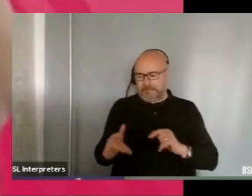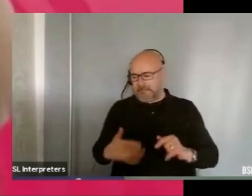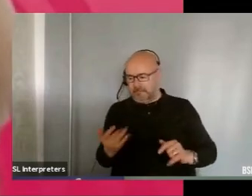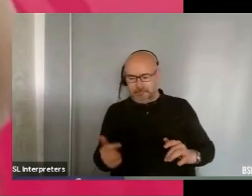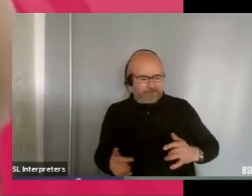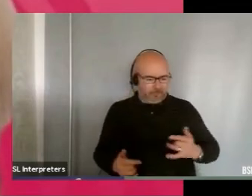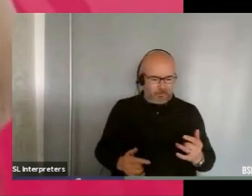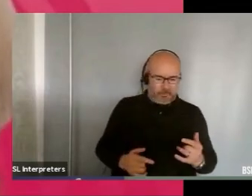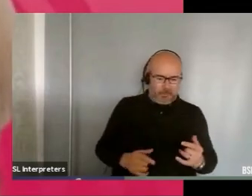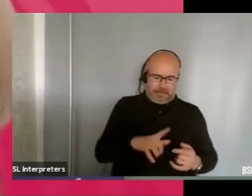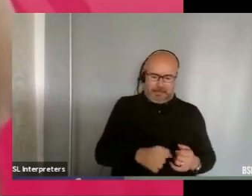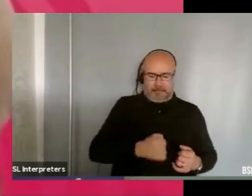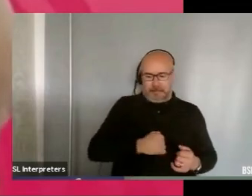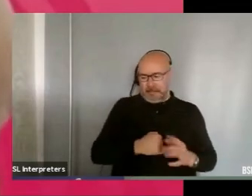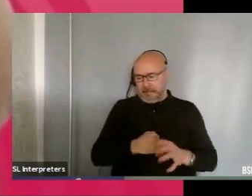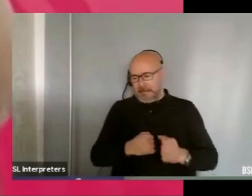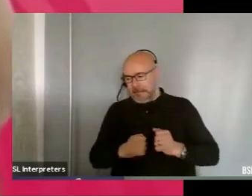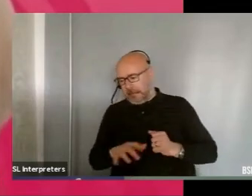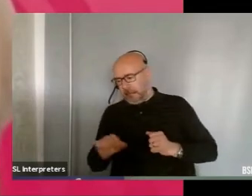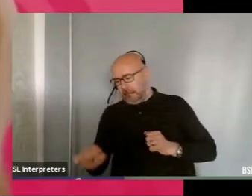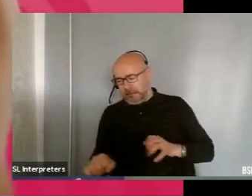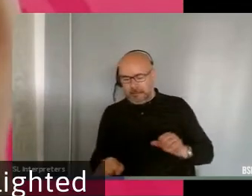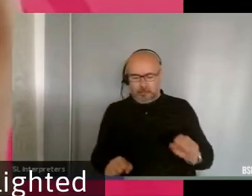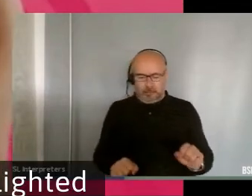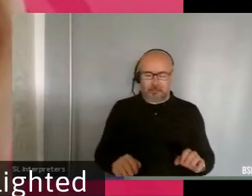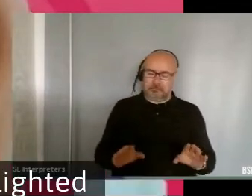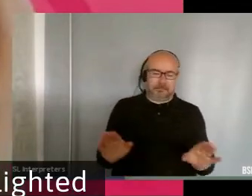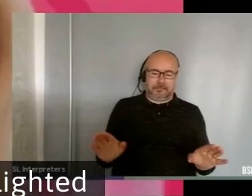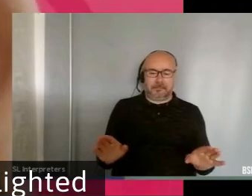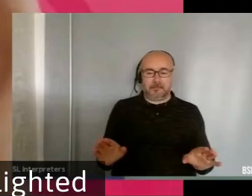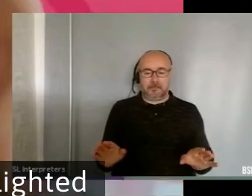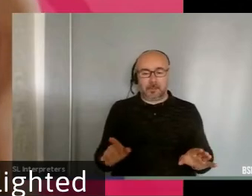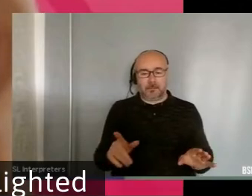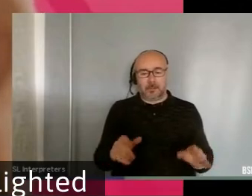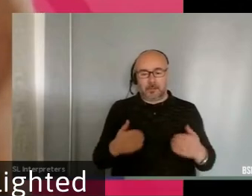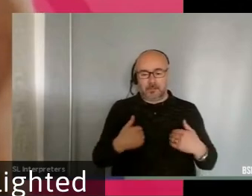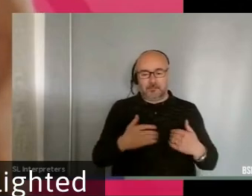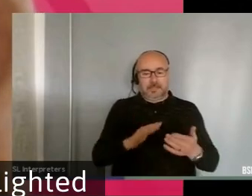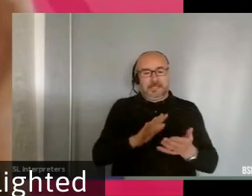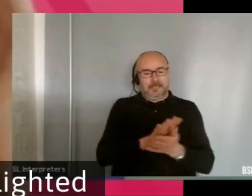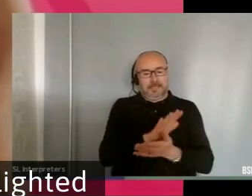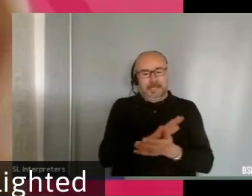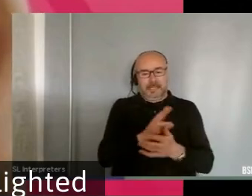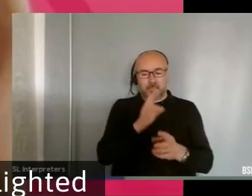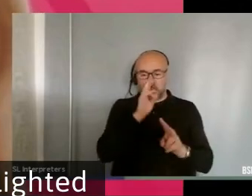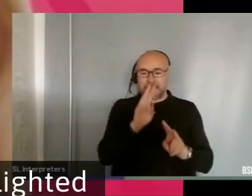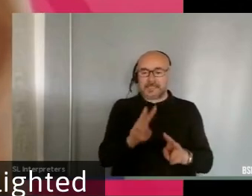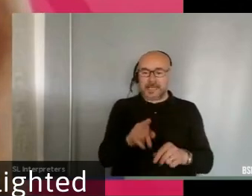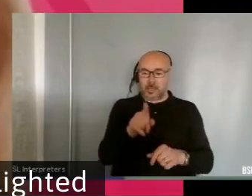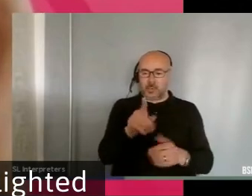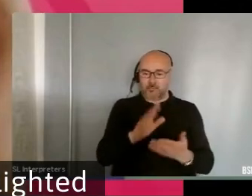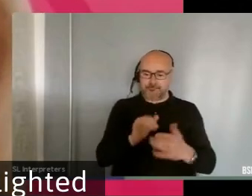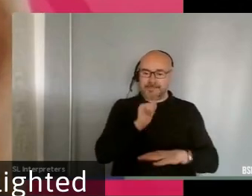absolutely up for supporting you in that challenge and working with you. And I was delighted to see the setting up of